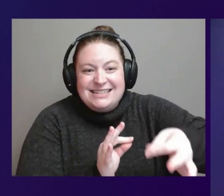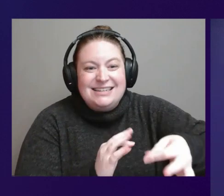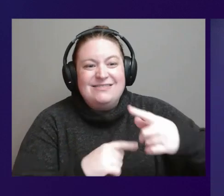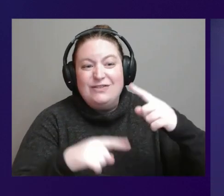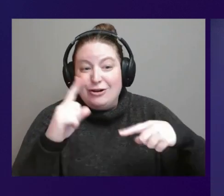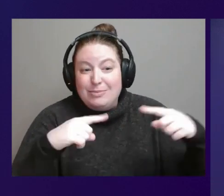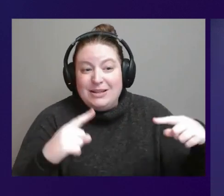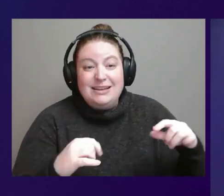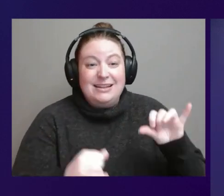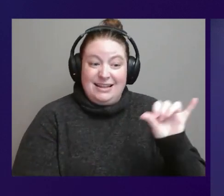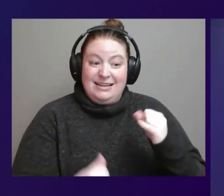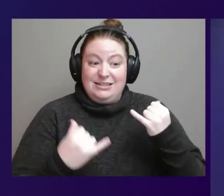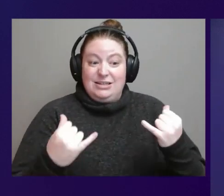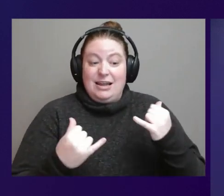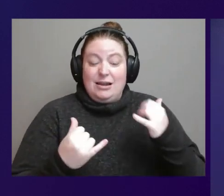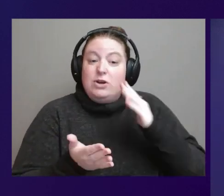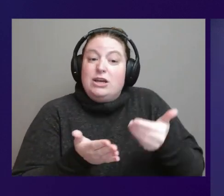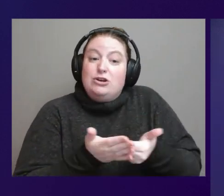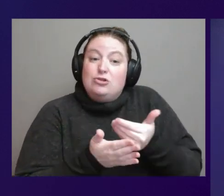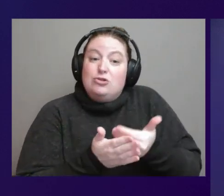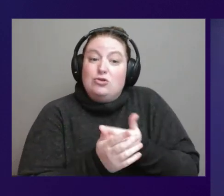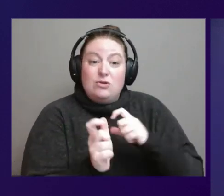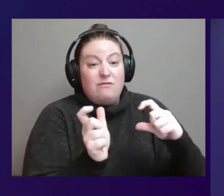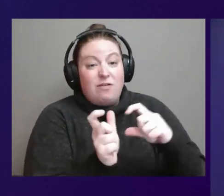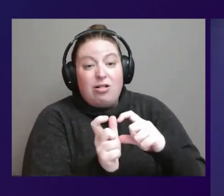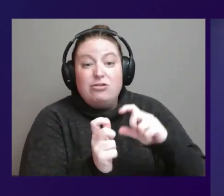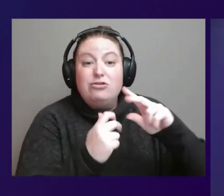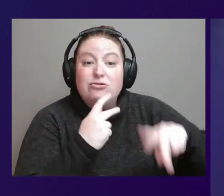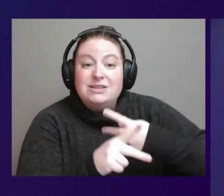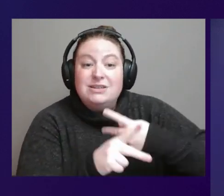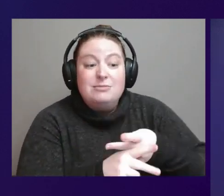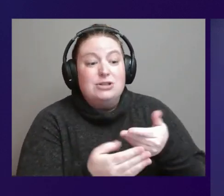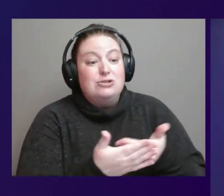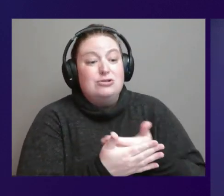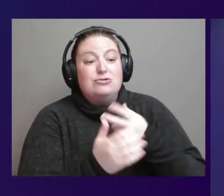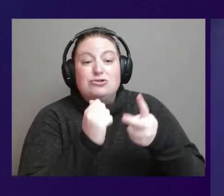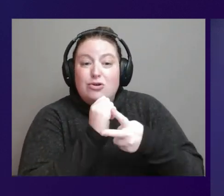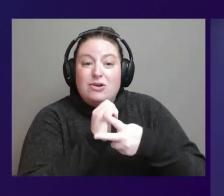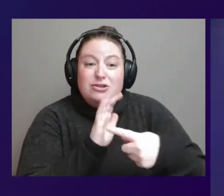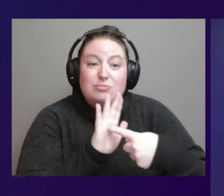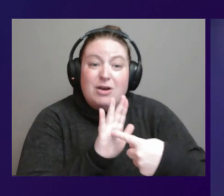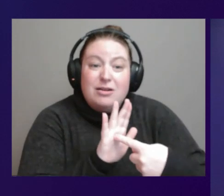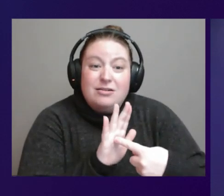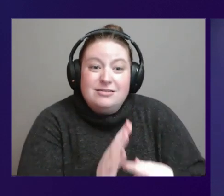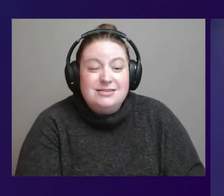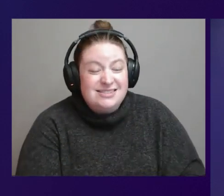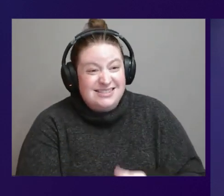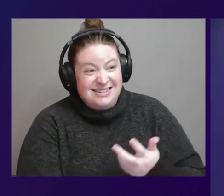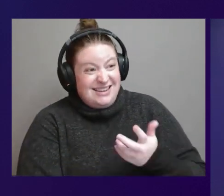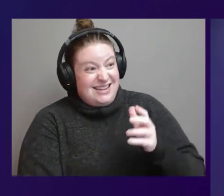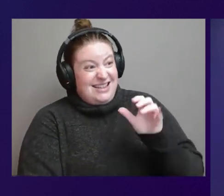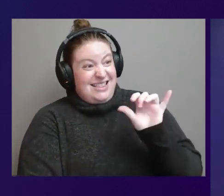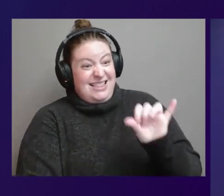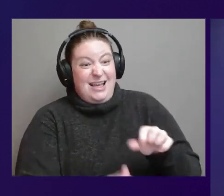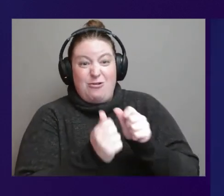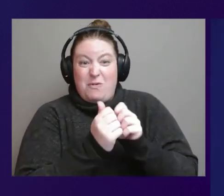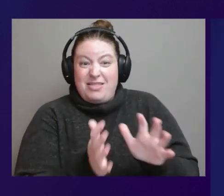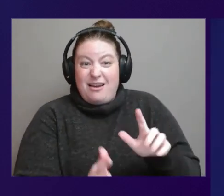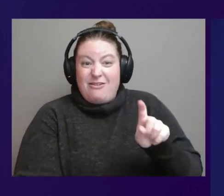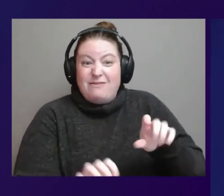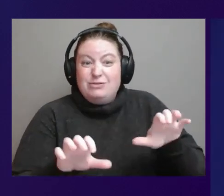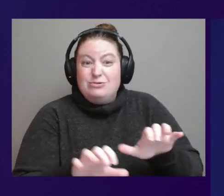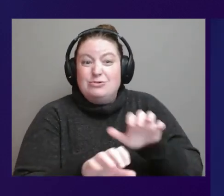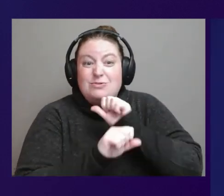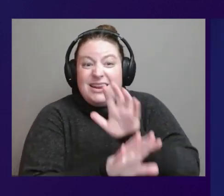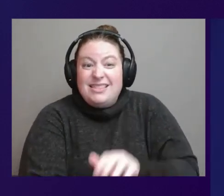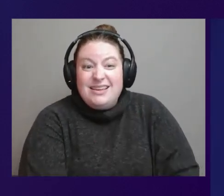get things like new volume types and new storage models. In some cases, you even get all this without having to do anything. In other cases, you